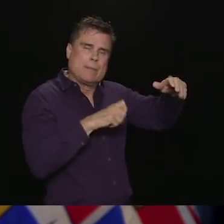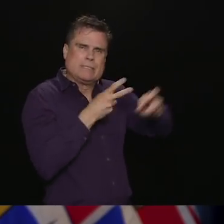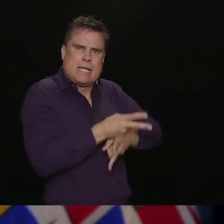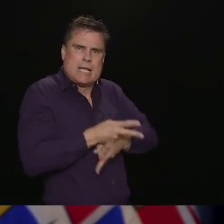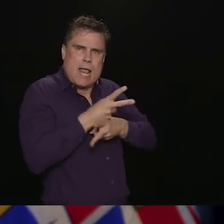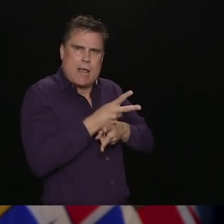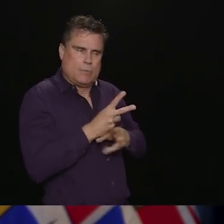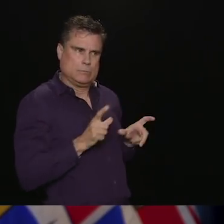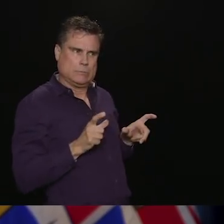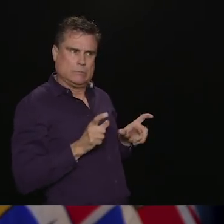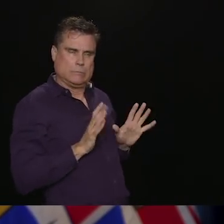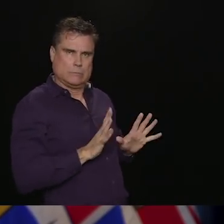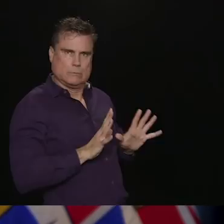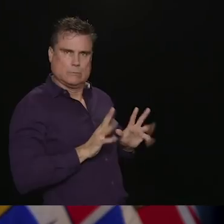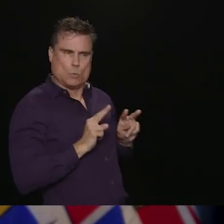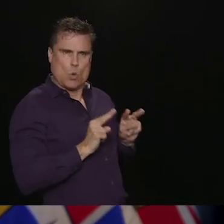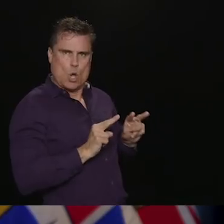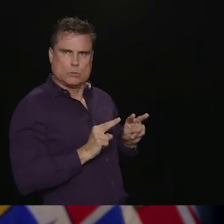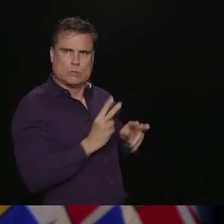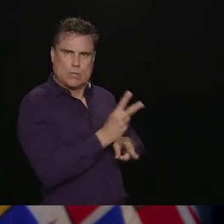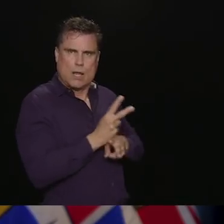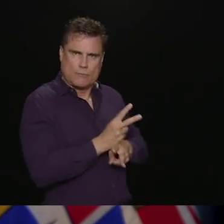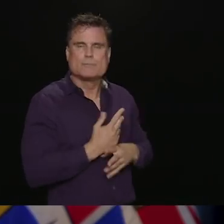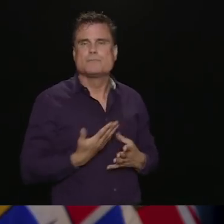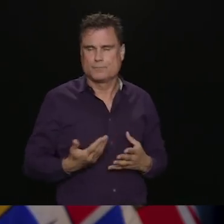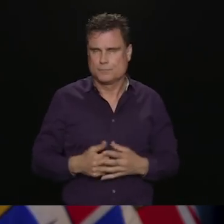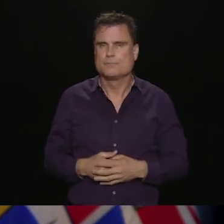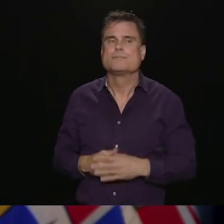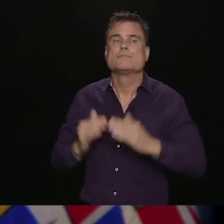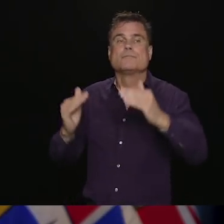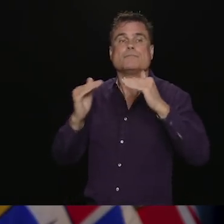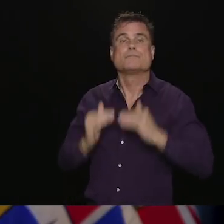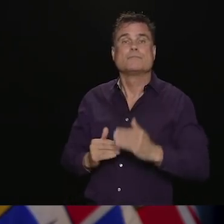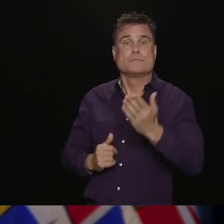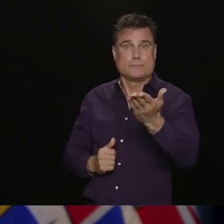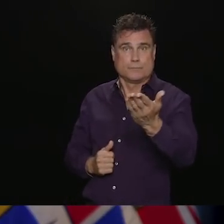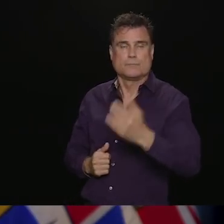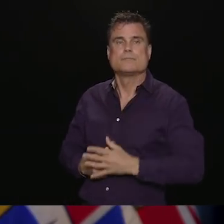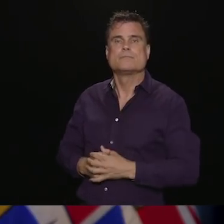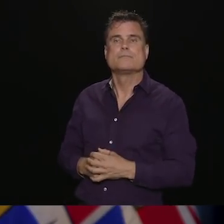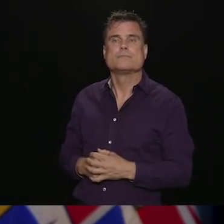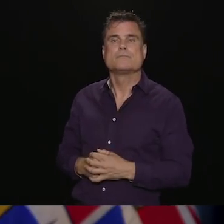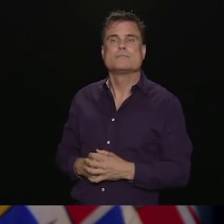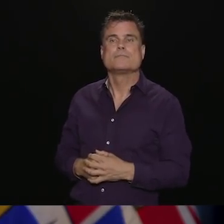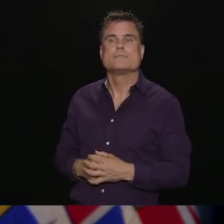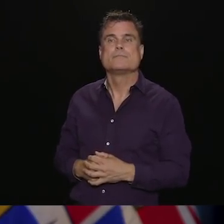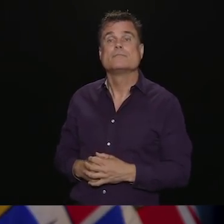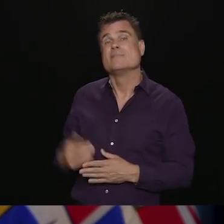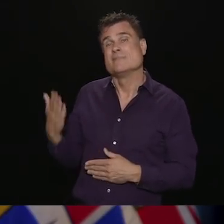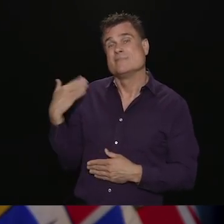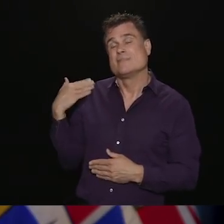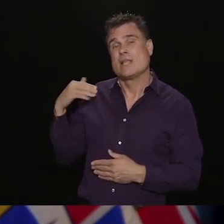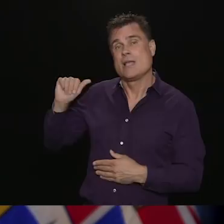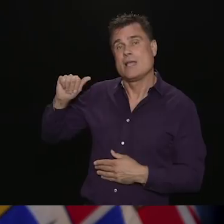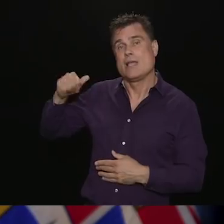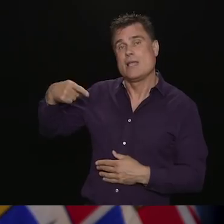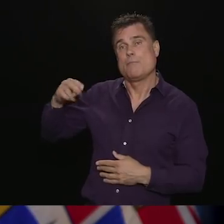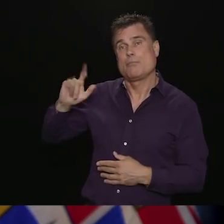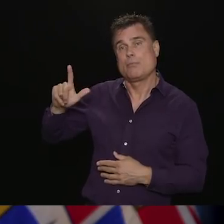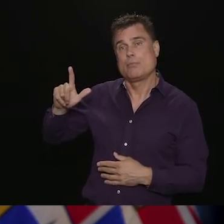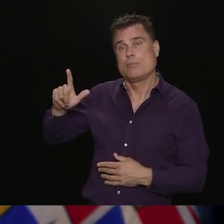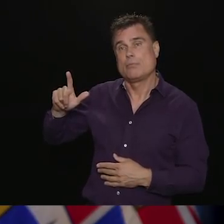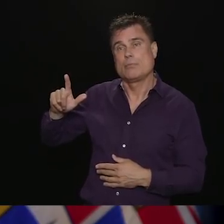health guidelines, the number of them doing that has dropped from similar polls back in April. How concerned are you that people may be